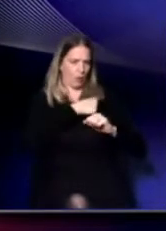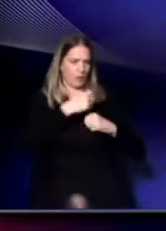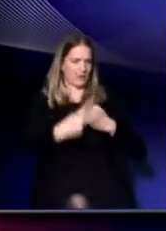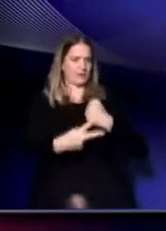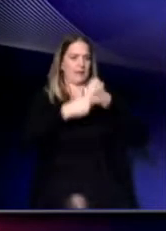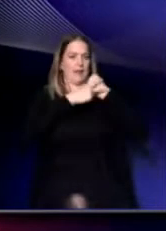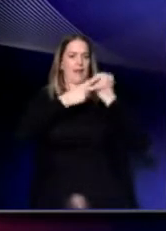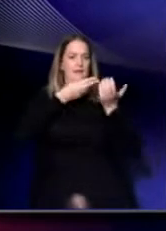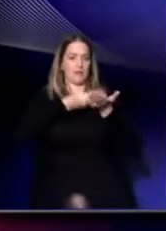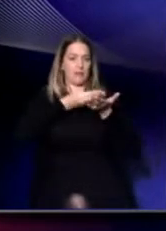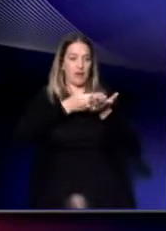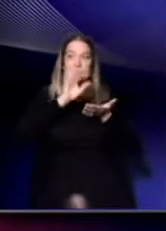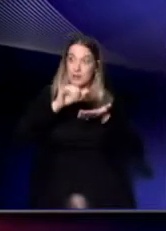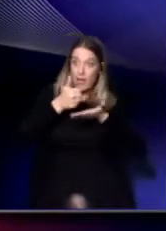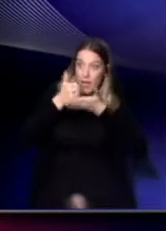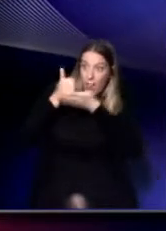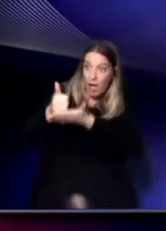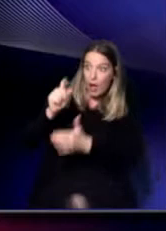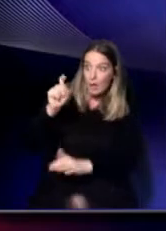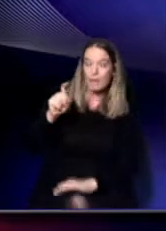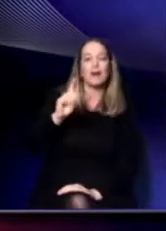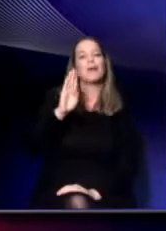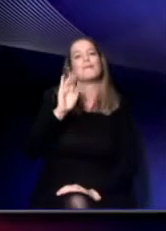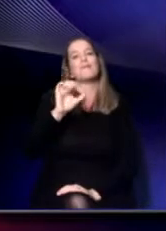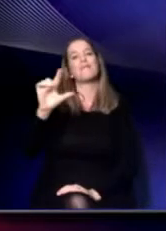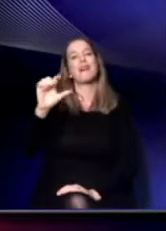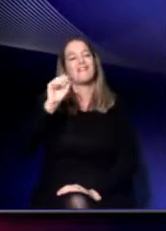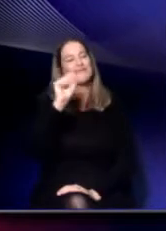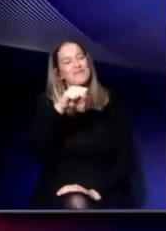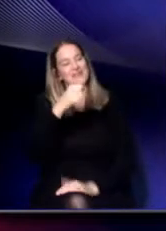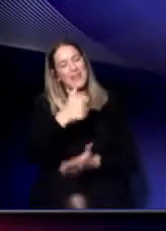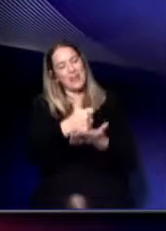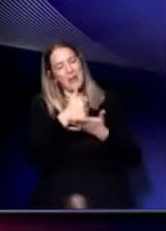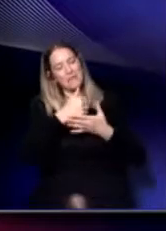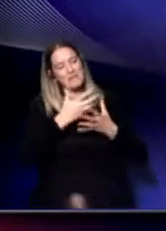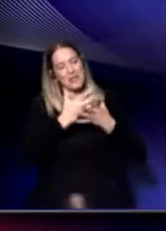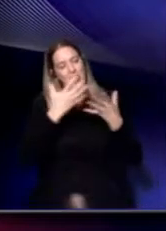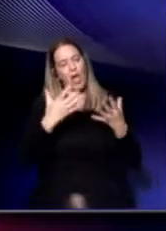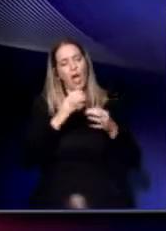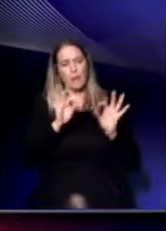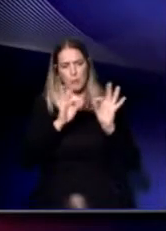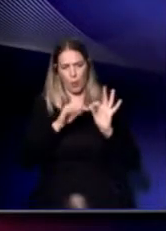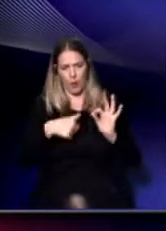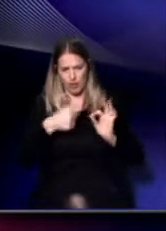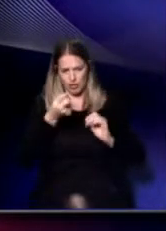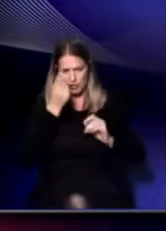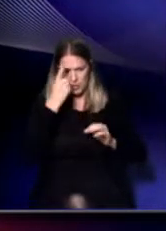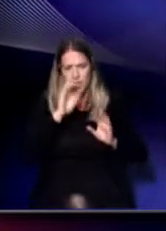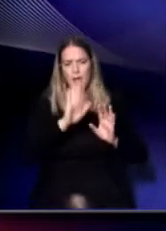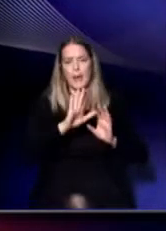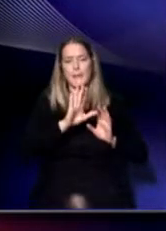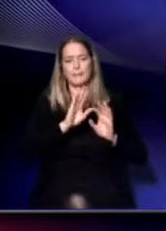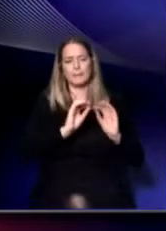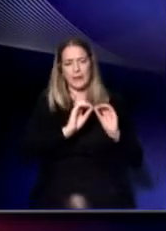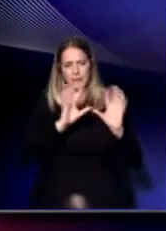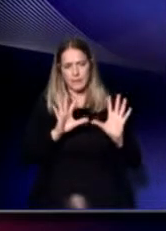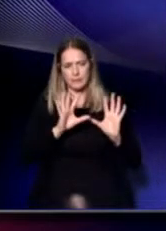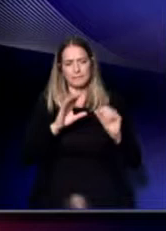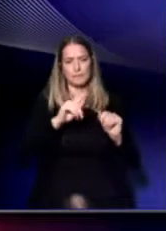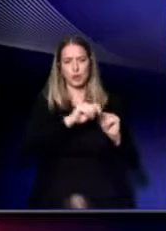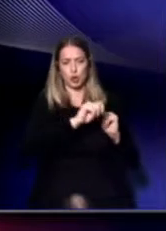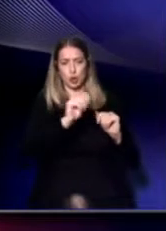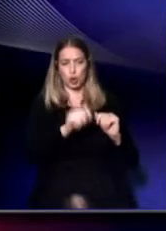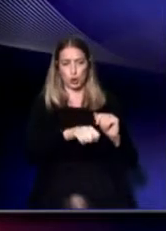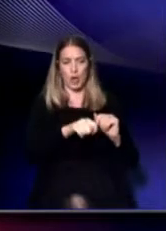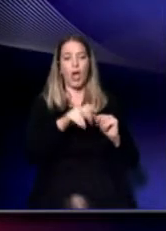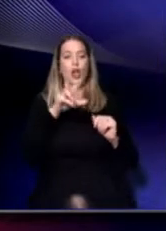help, Annie? And that helped a lot. Let me make sure that I do understand, though. So in Tucson, the 30%